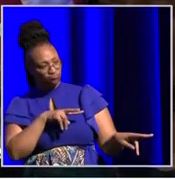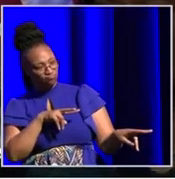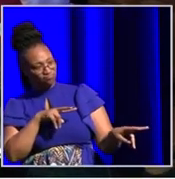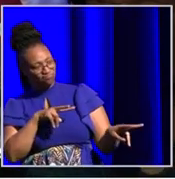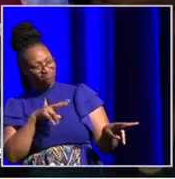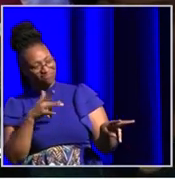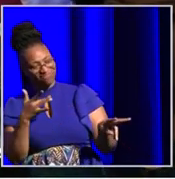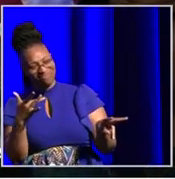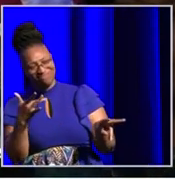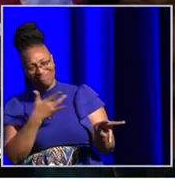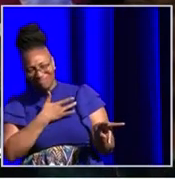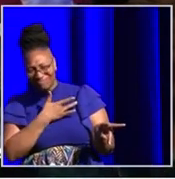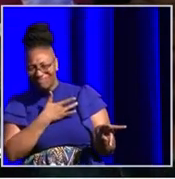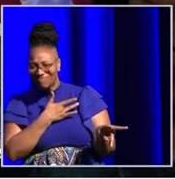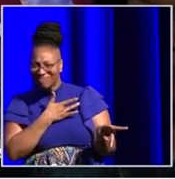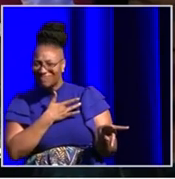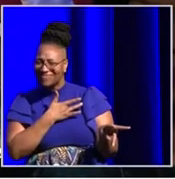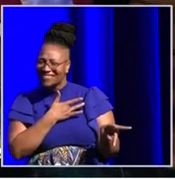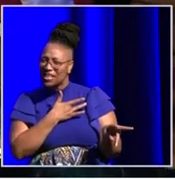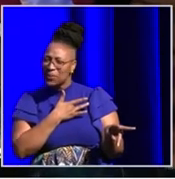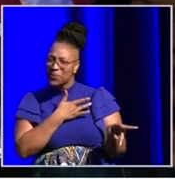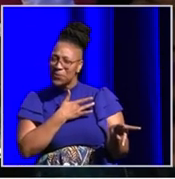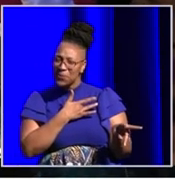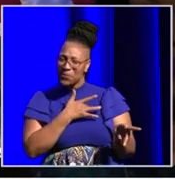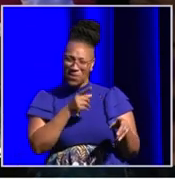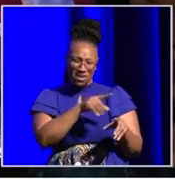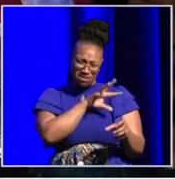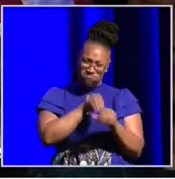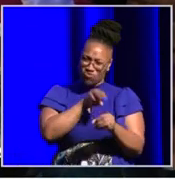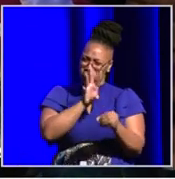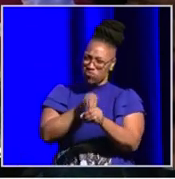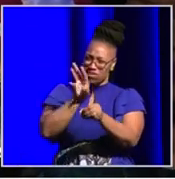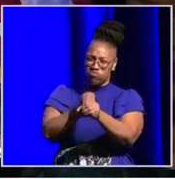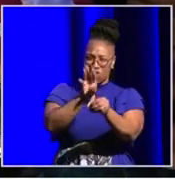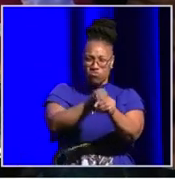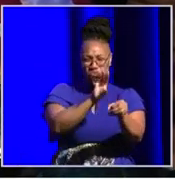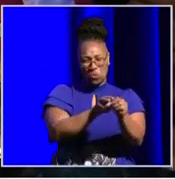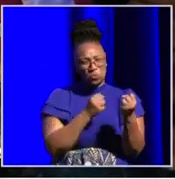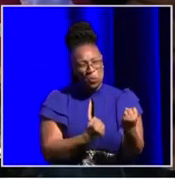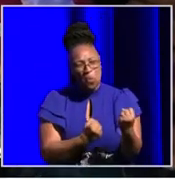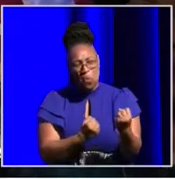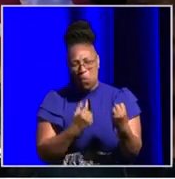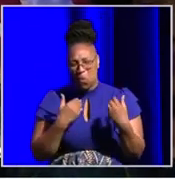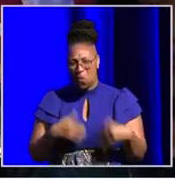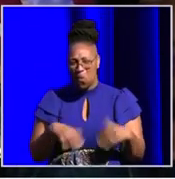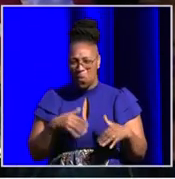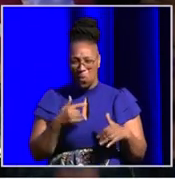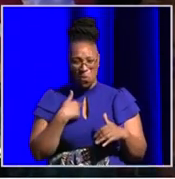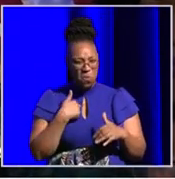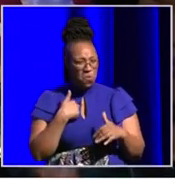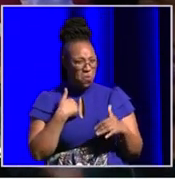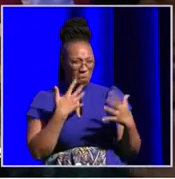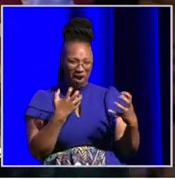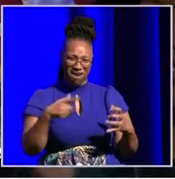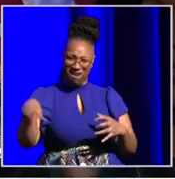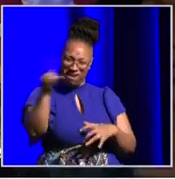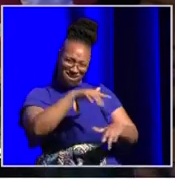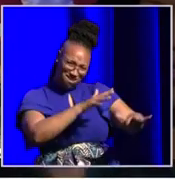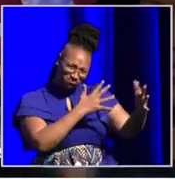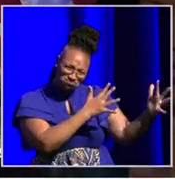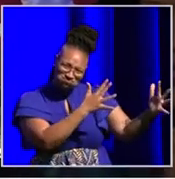strong participation in the recent election cycles. Give yourselves a big round of